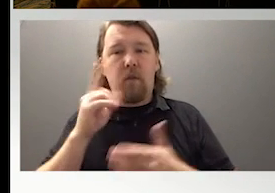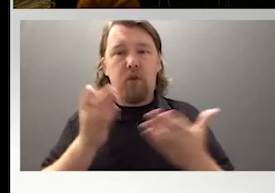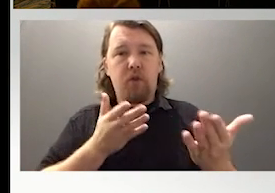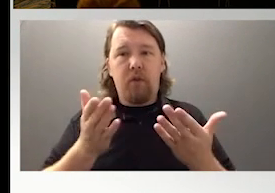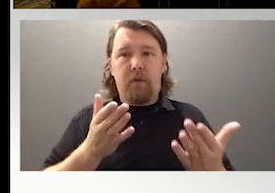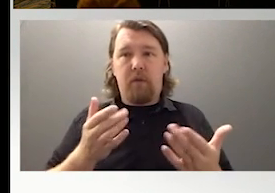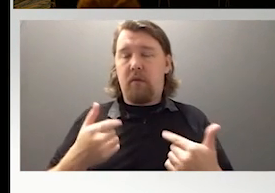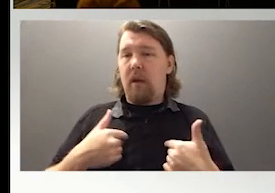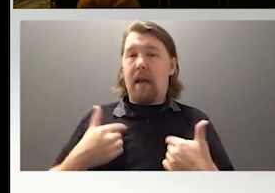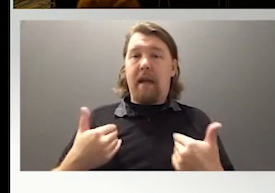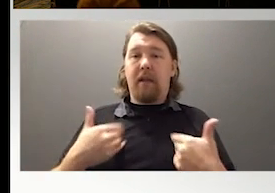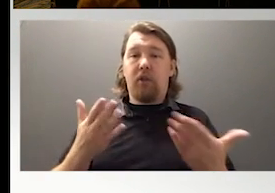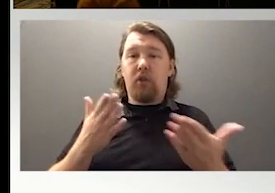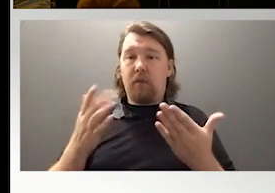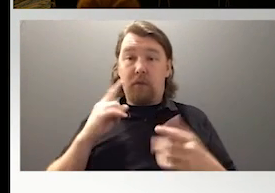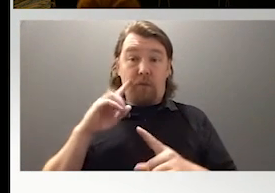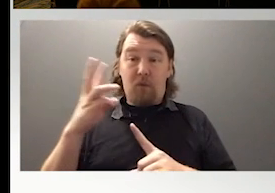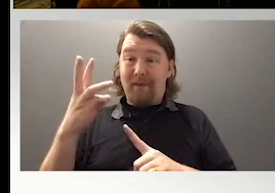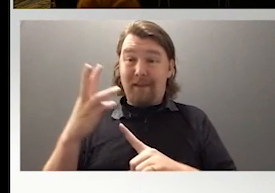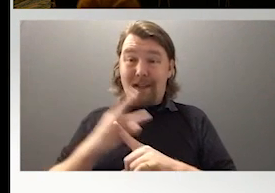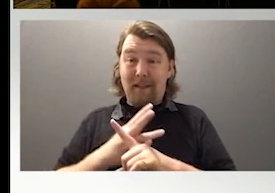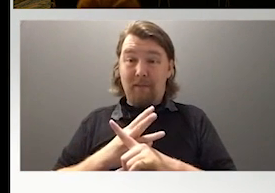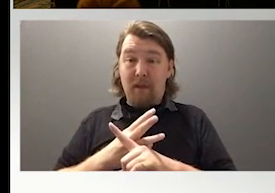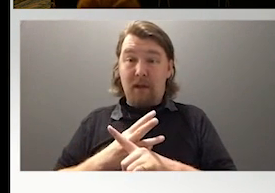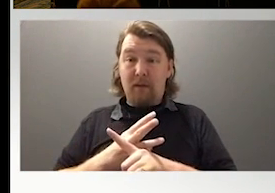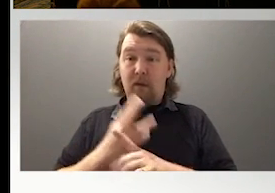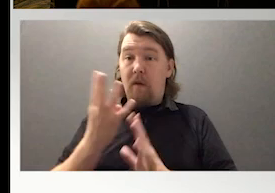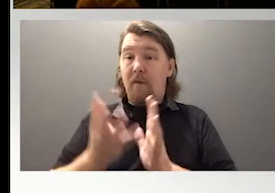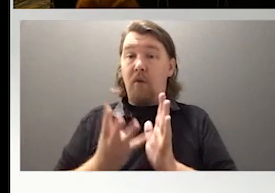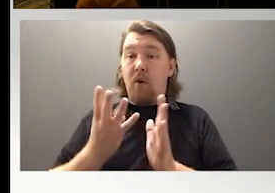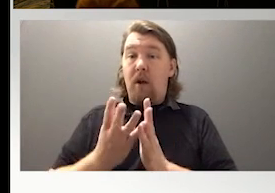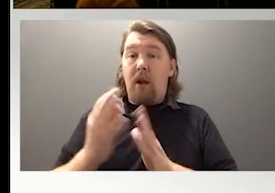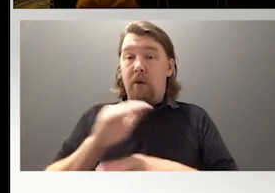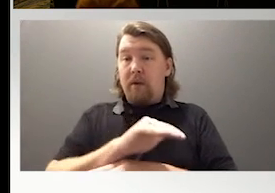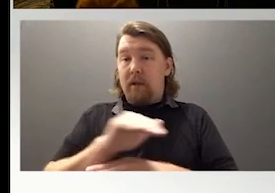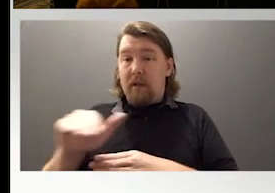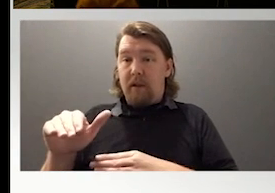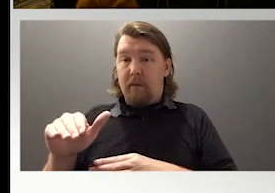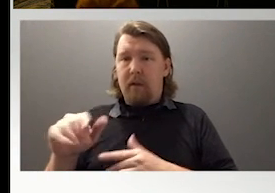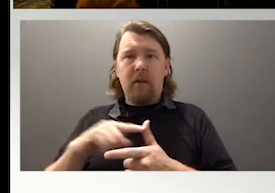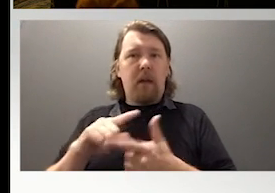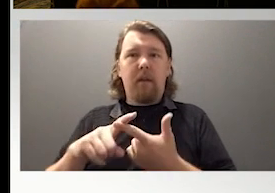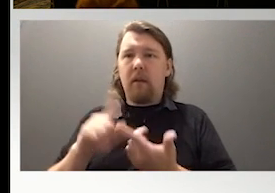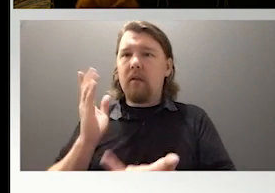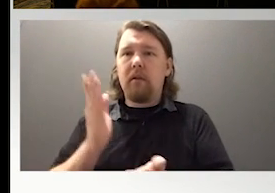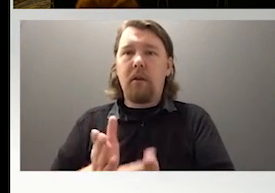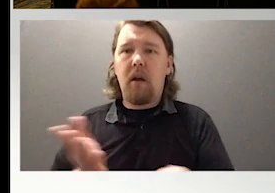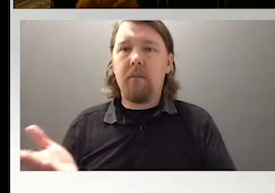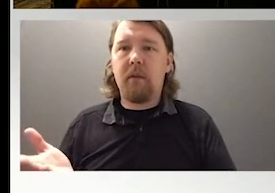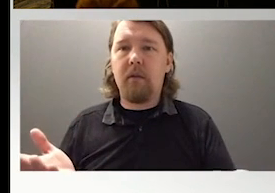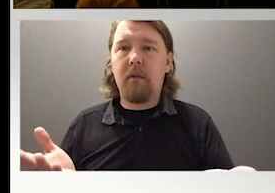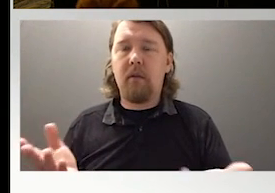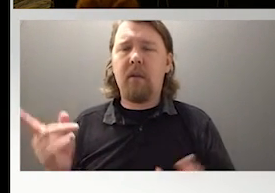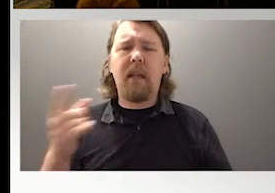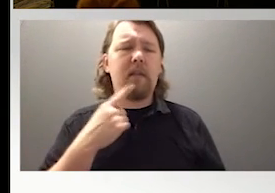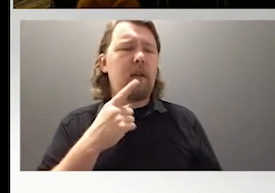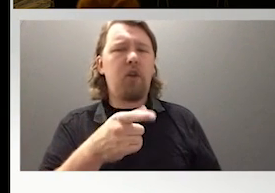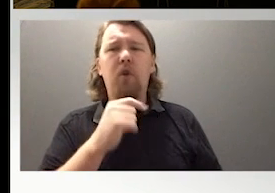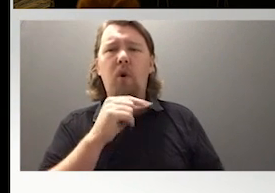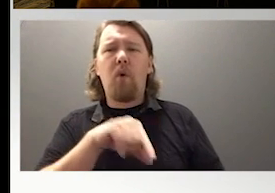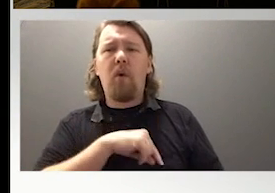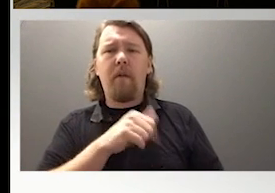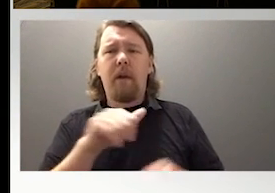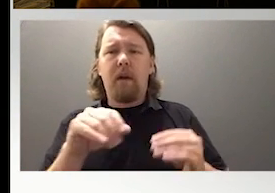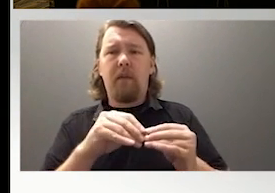So I had services for like 6 months, 4 hours in the evening, and then it stopped. They say you're no longer